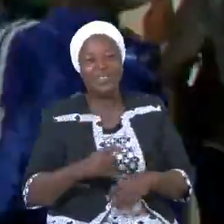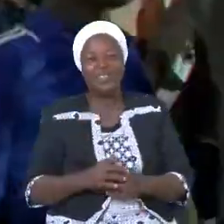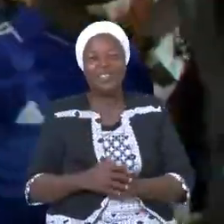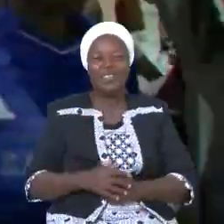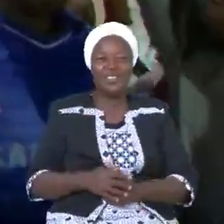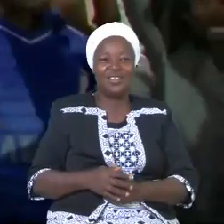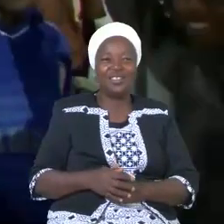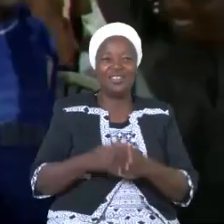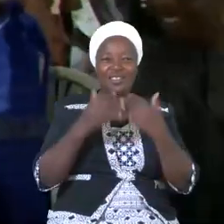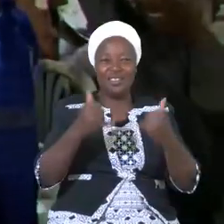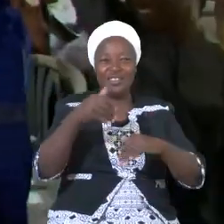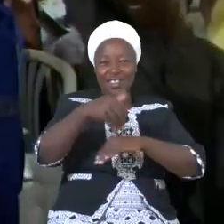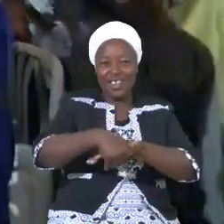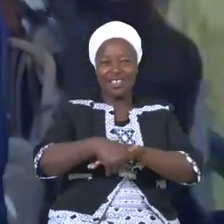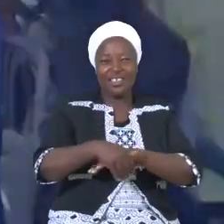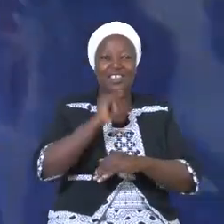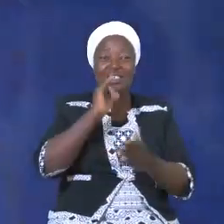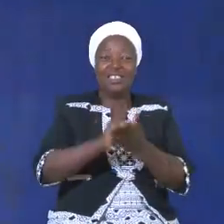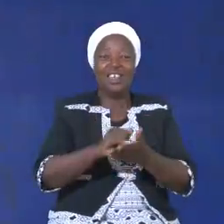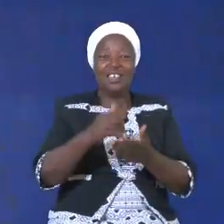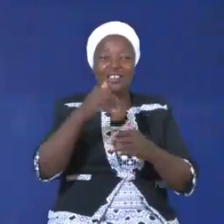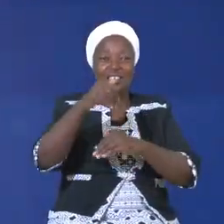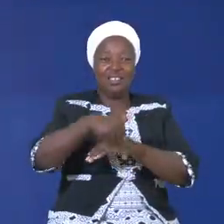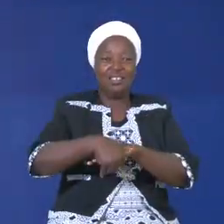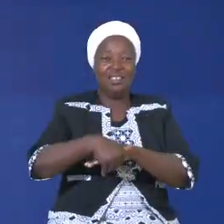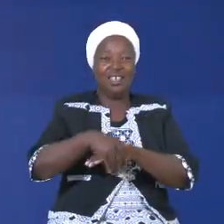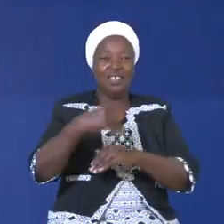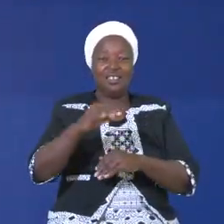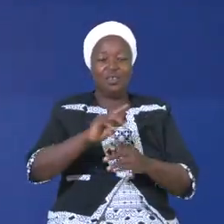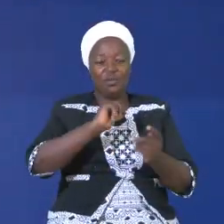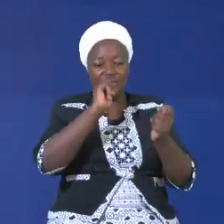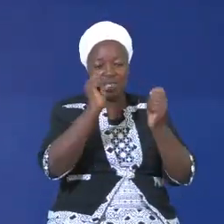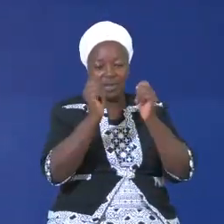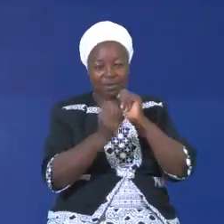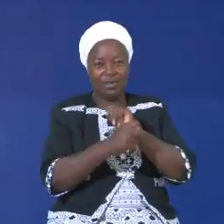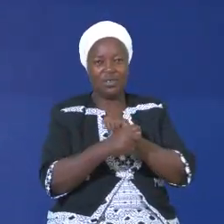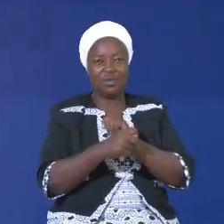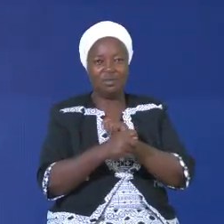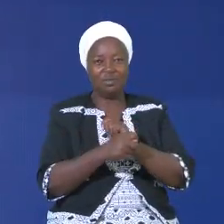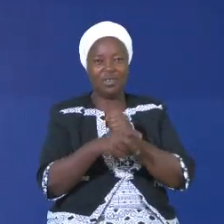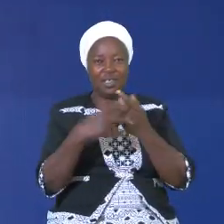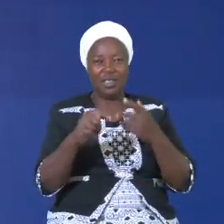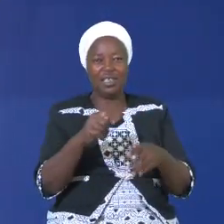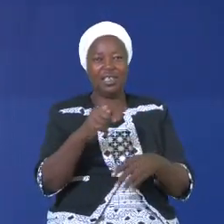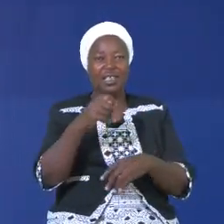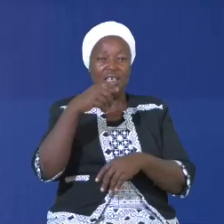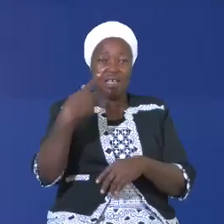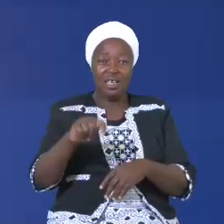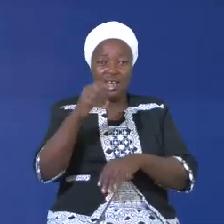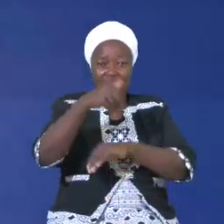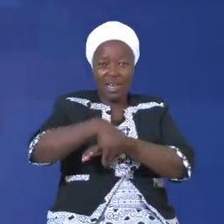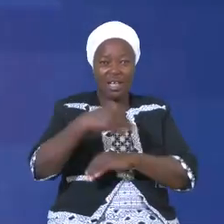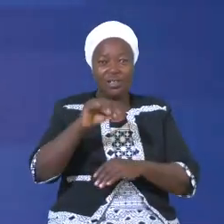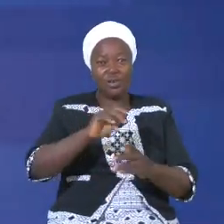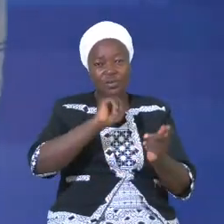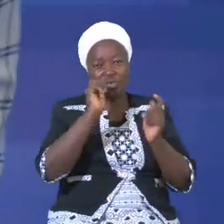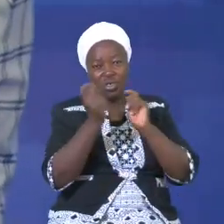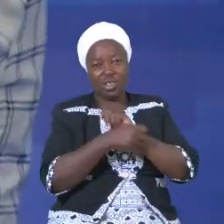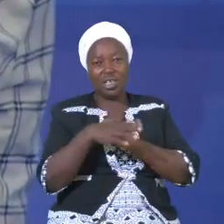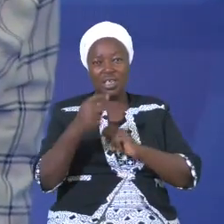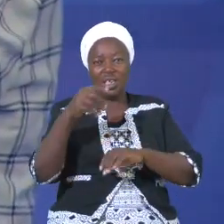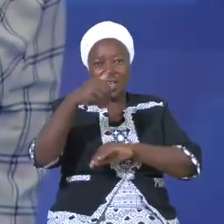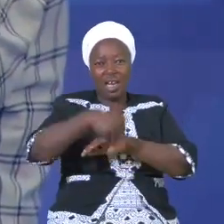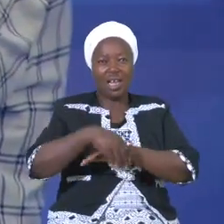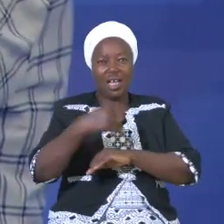tonight is that night of transformation the night of change the night for